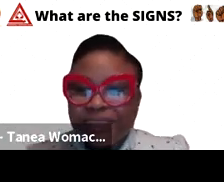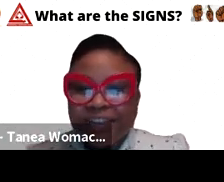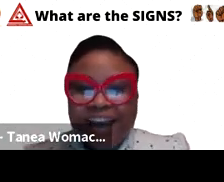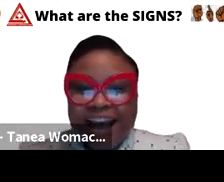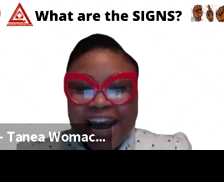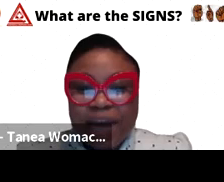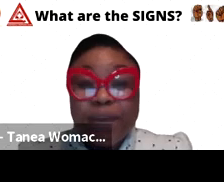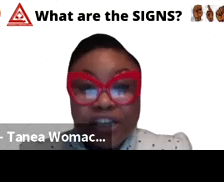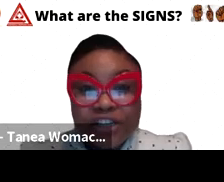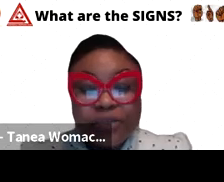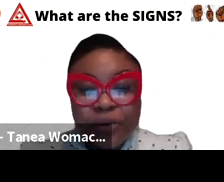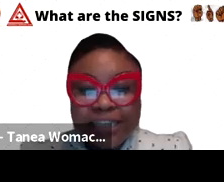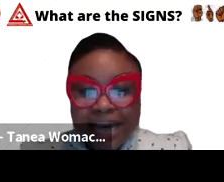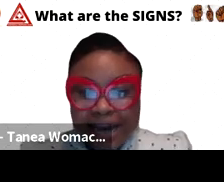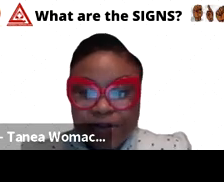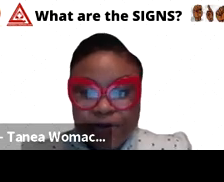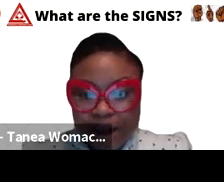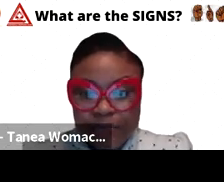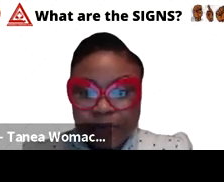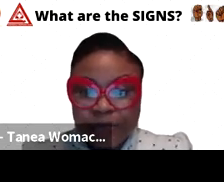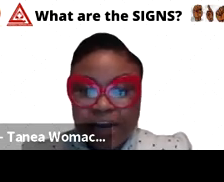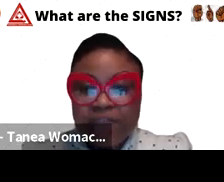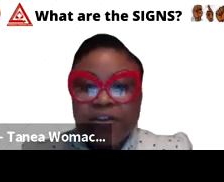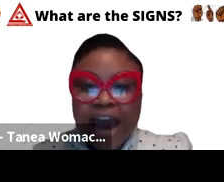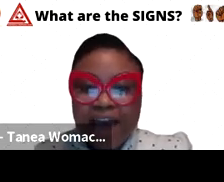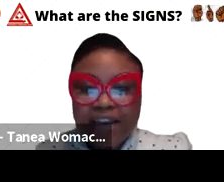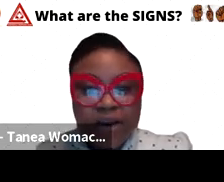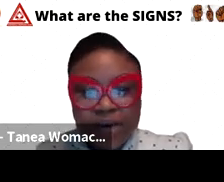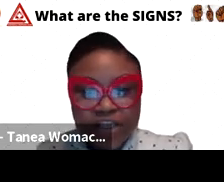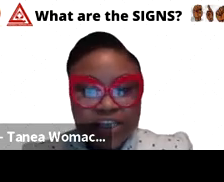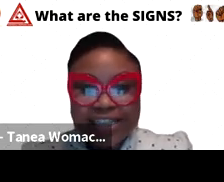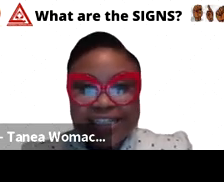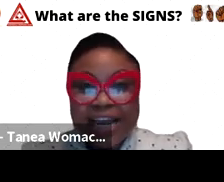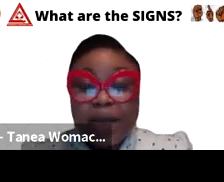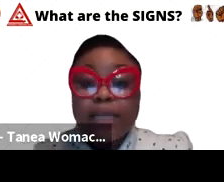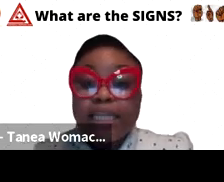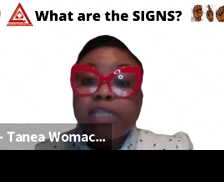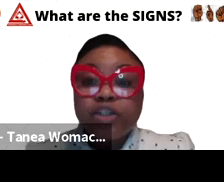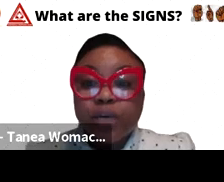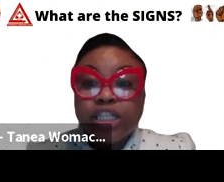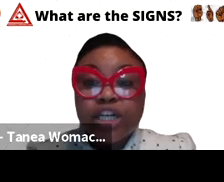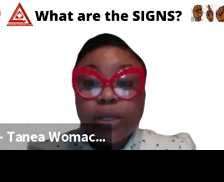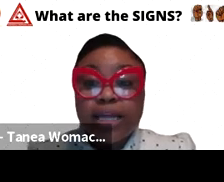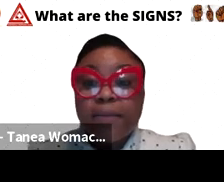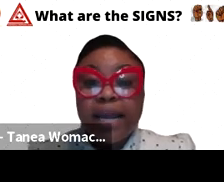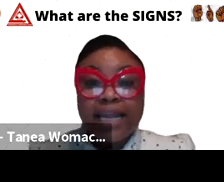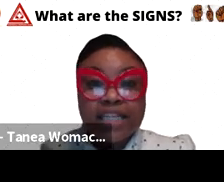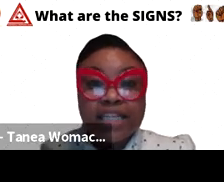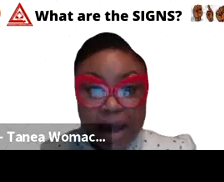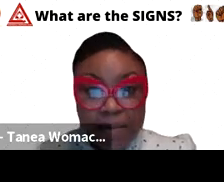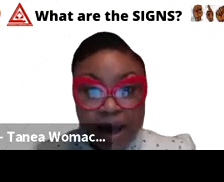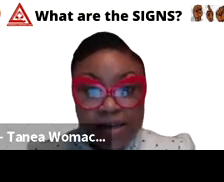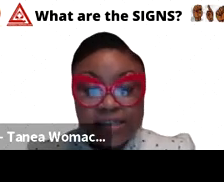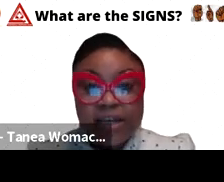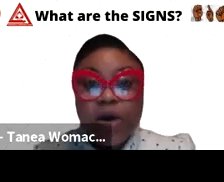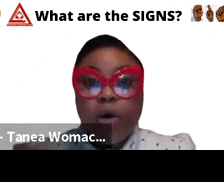correctly, and pictures will be taken throughout. If you have any questions, please be sure to note them in the